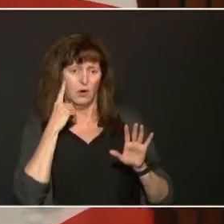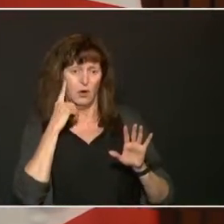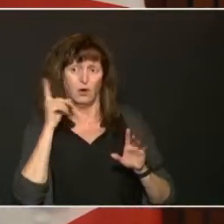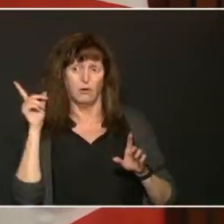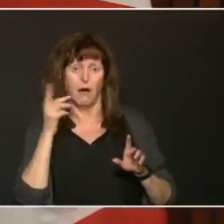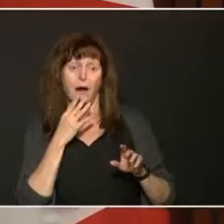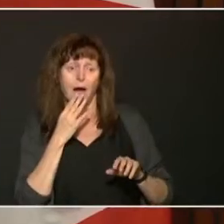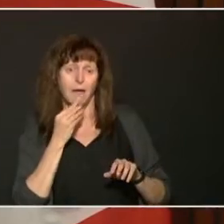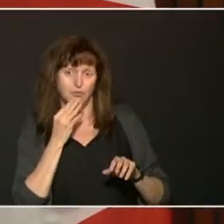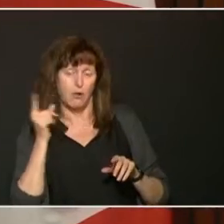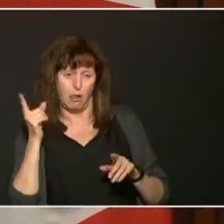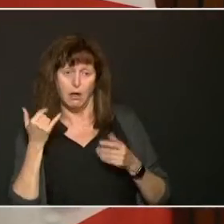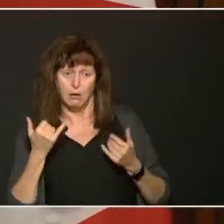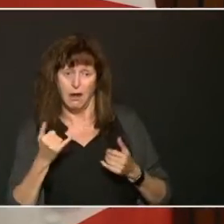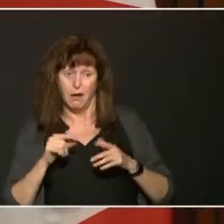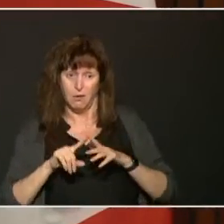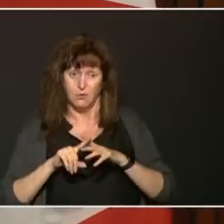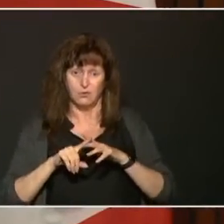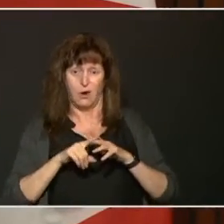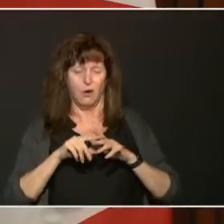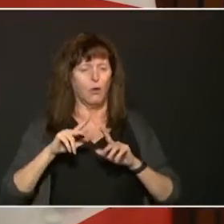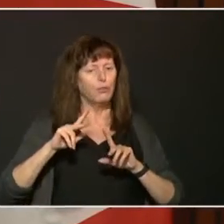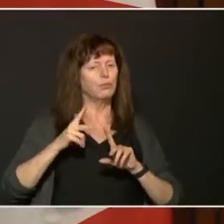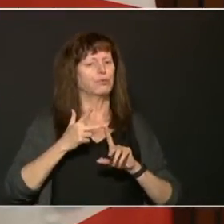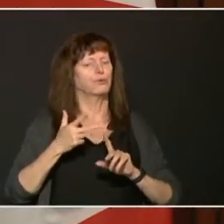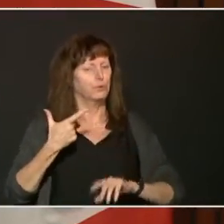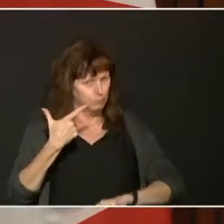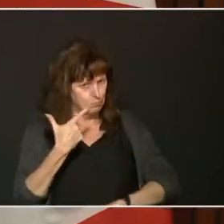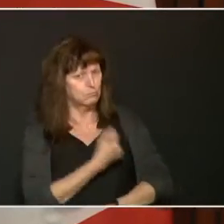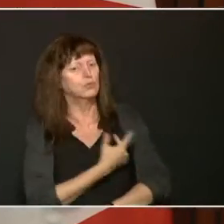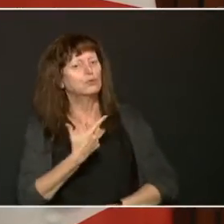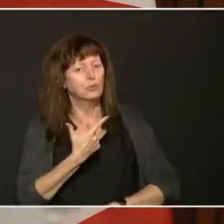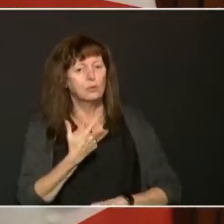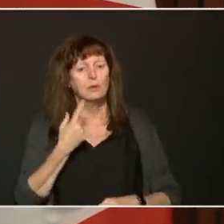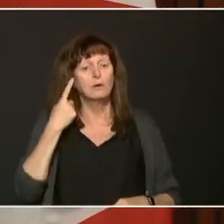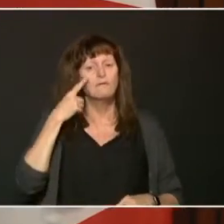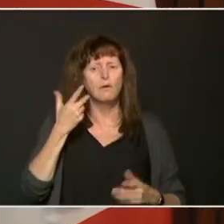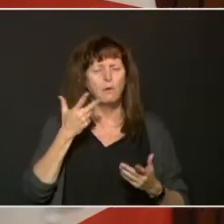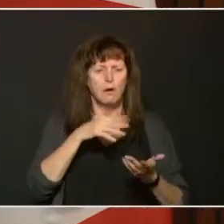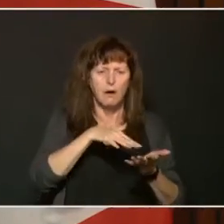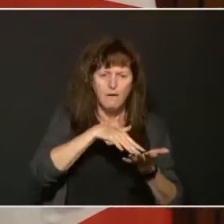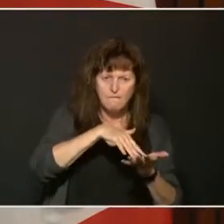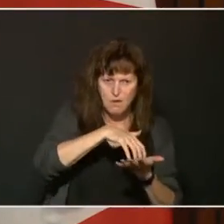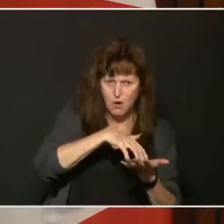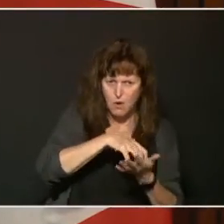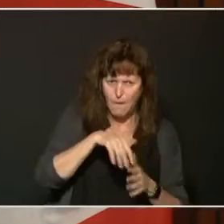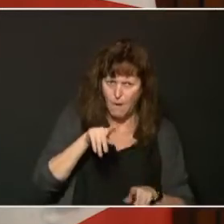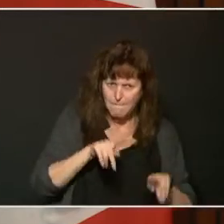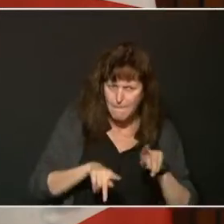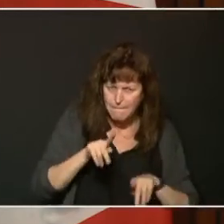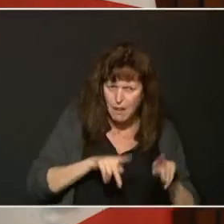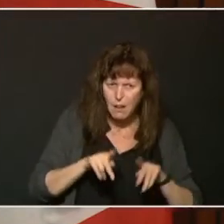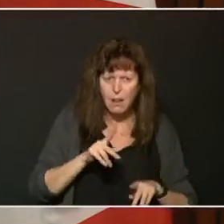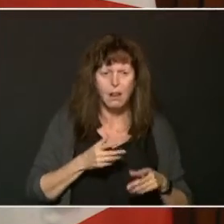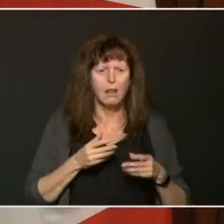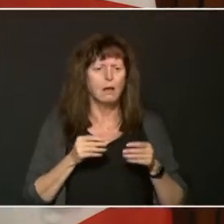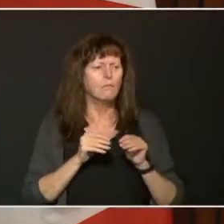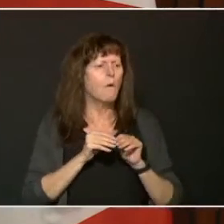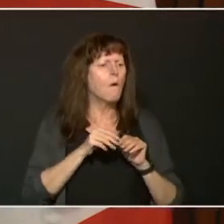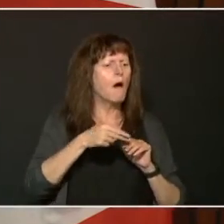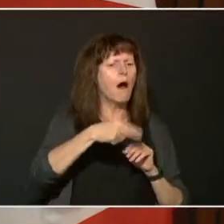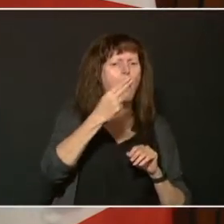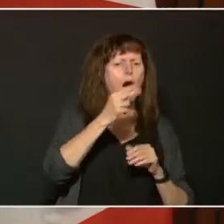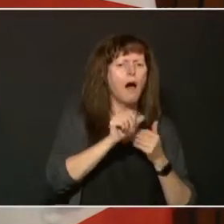or a booster to people who are particularly susceptible to or at increased risk of infection